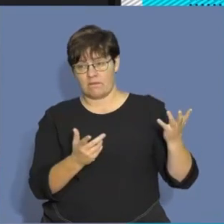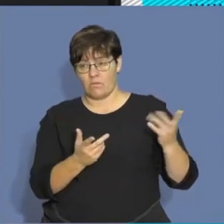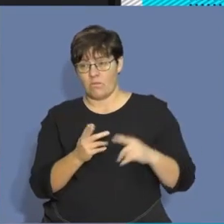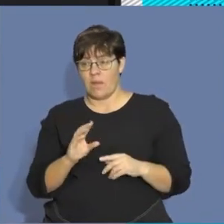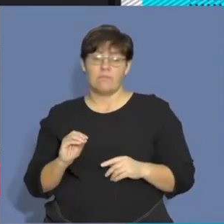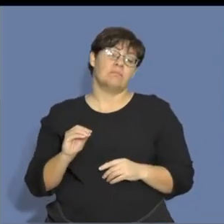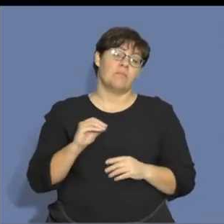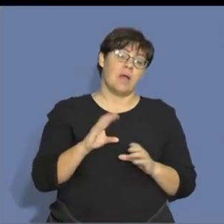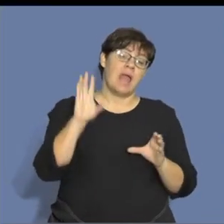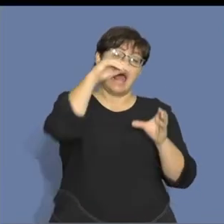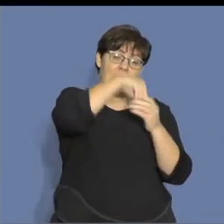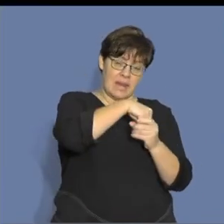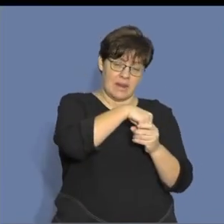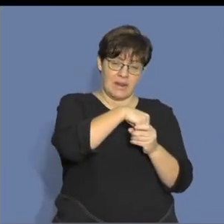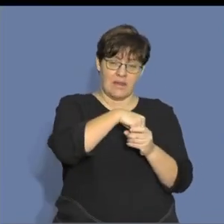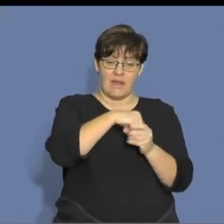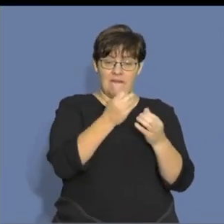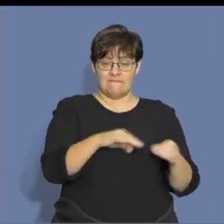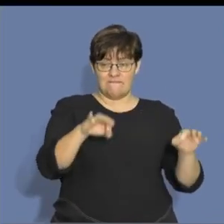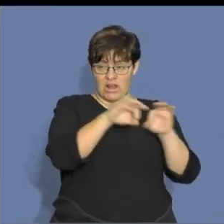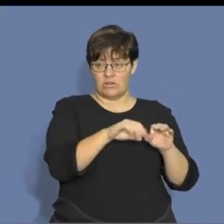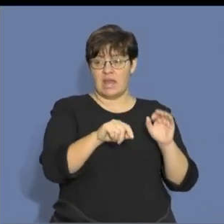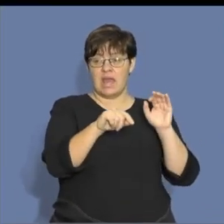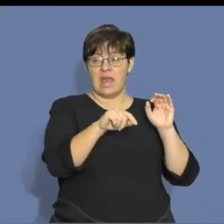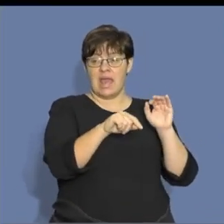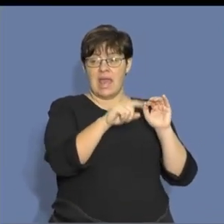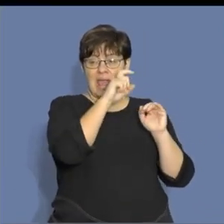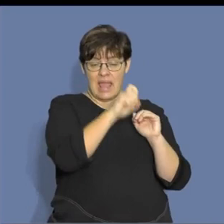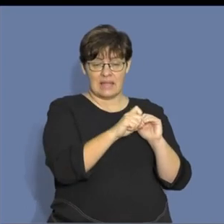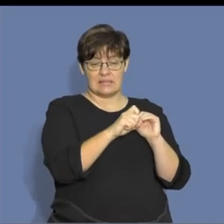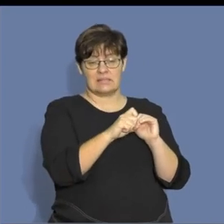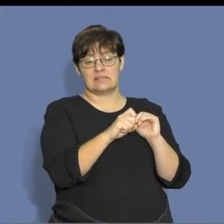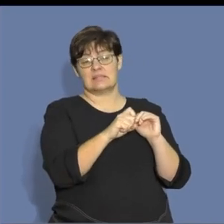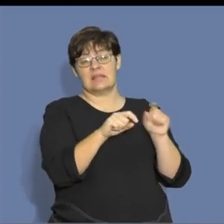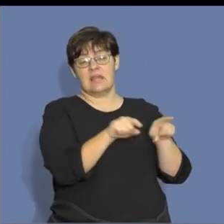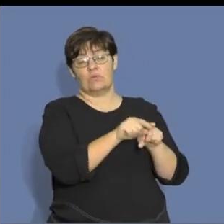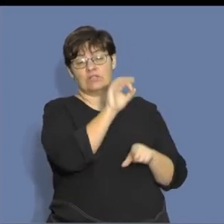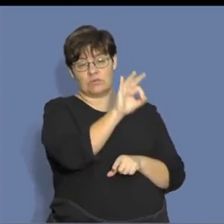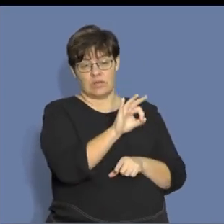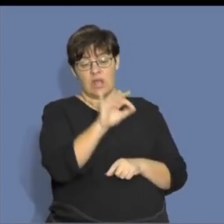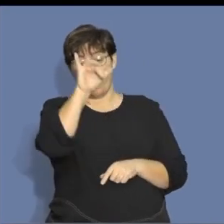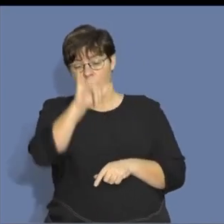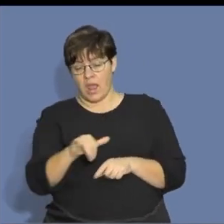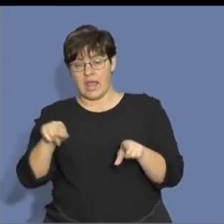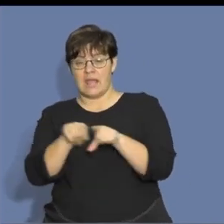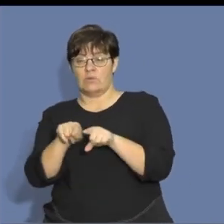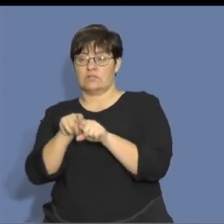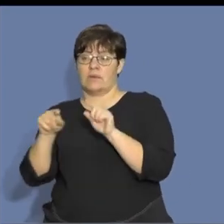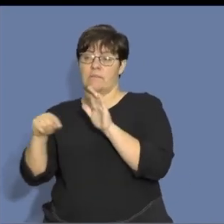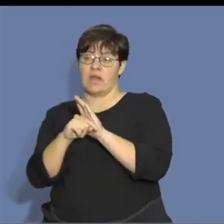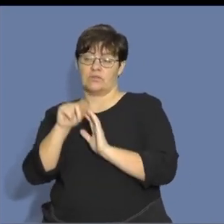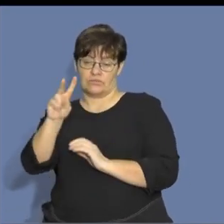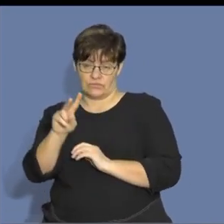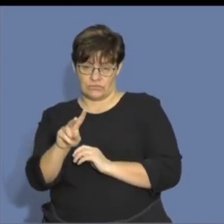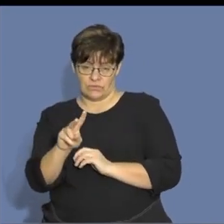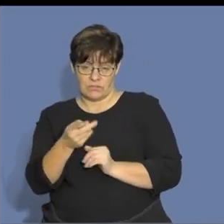input our values? So I inputted x equals 3, I inputted y equals minus 2, and I saw, does it give me what it's